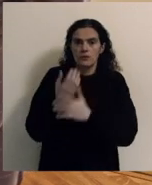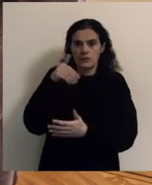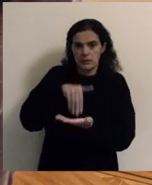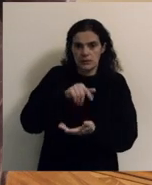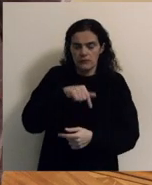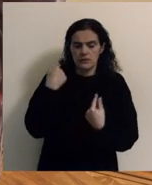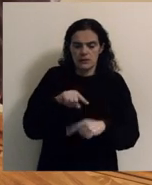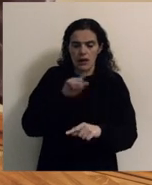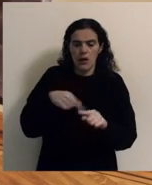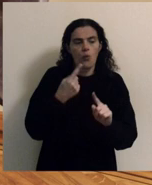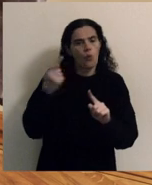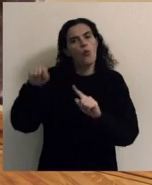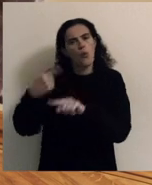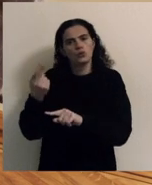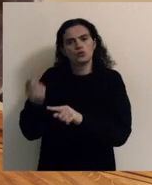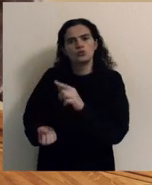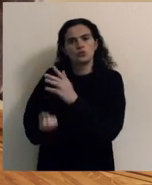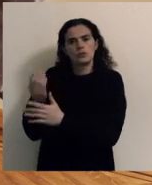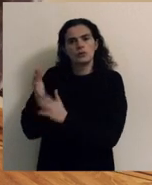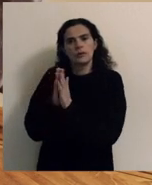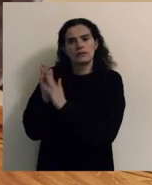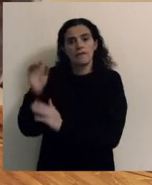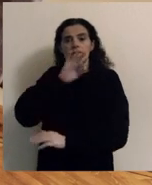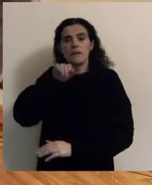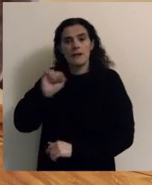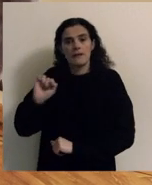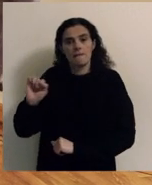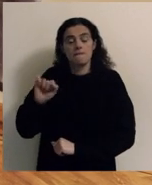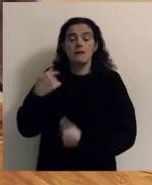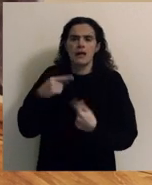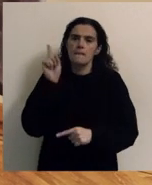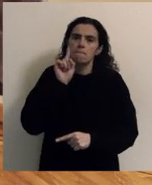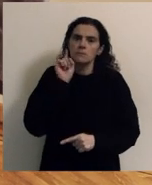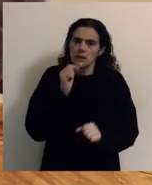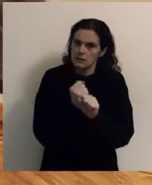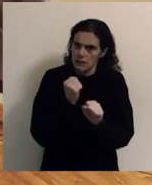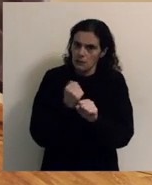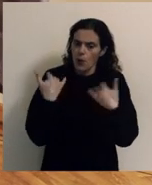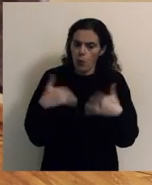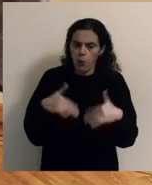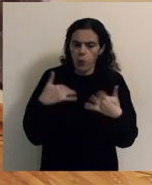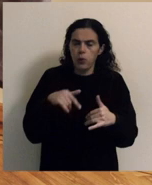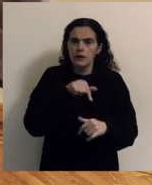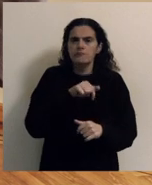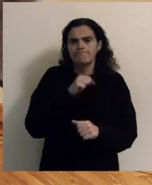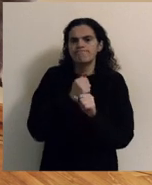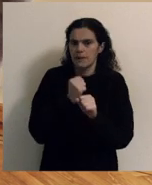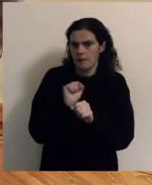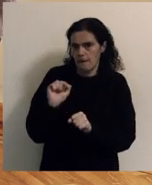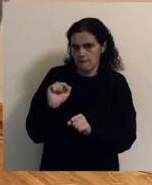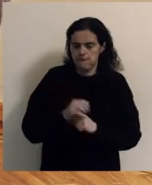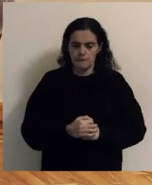Foundation, and one is in the collection of the family. And it's a very, very important work within Miró's